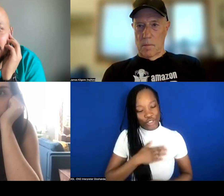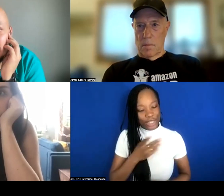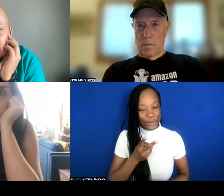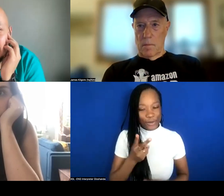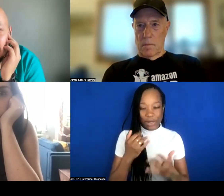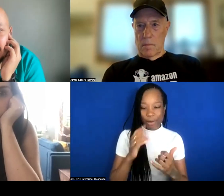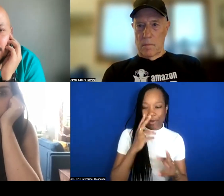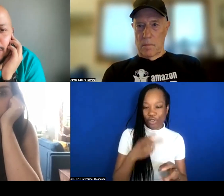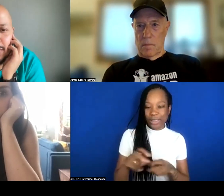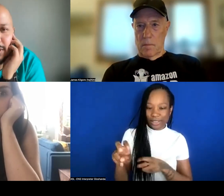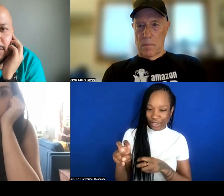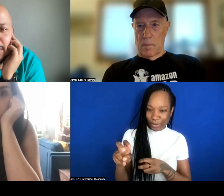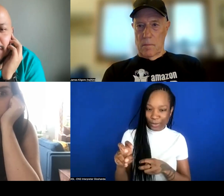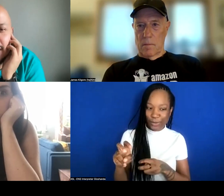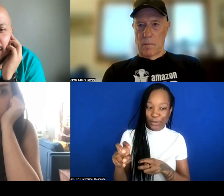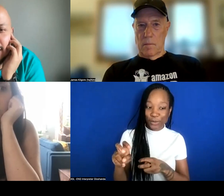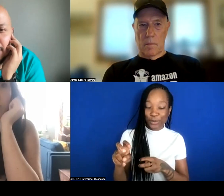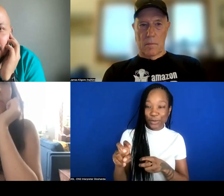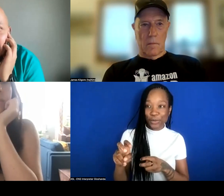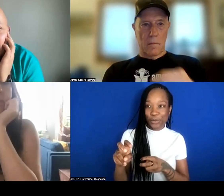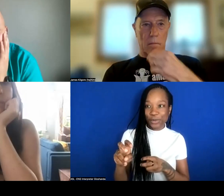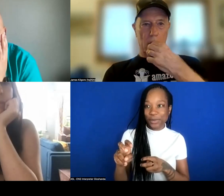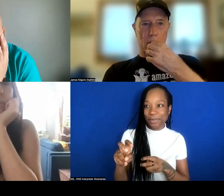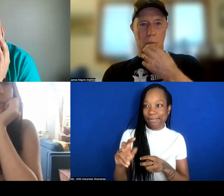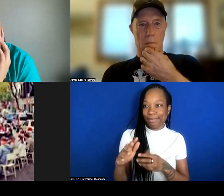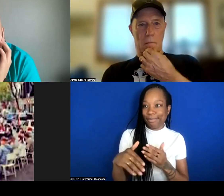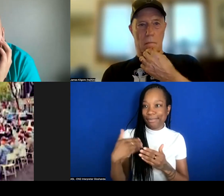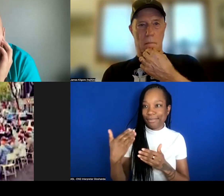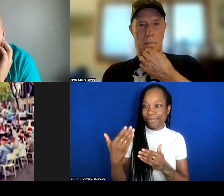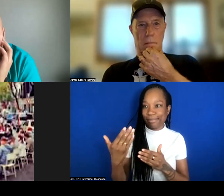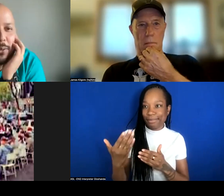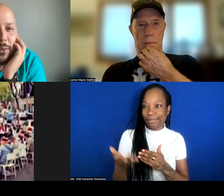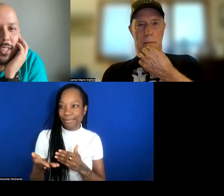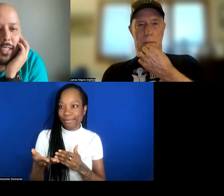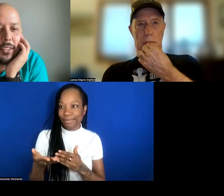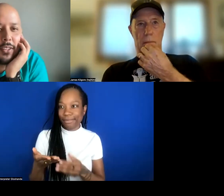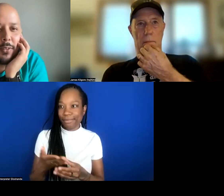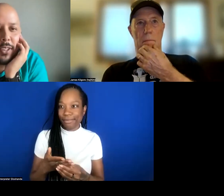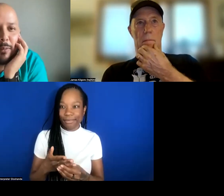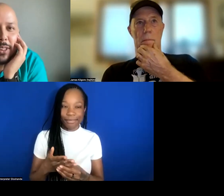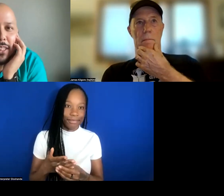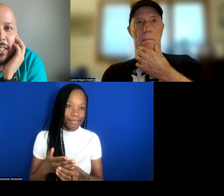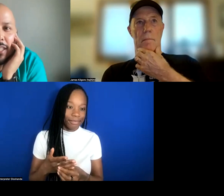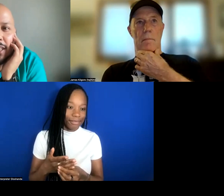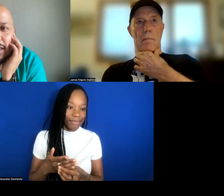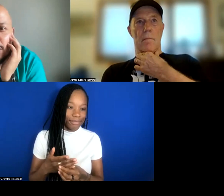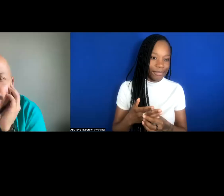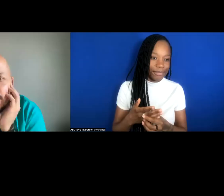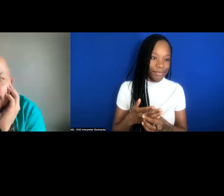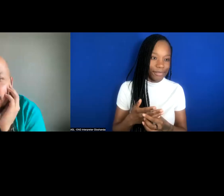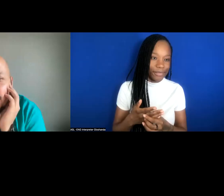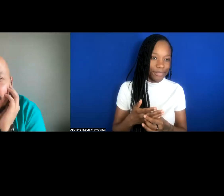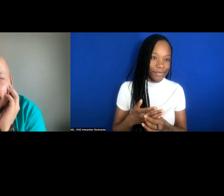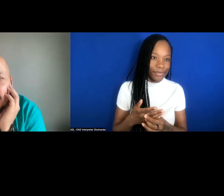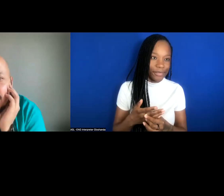to transition us over to the homie Ramsha, who is a fellow organizer with MJ and who is